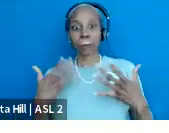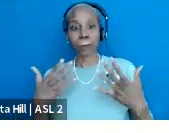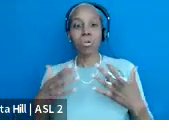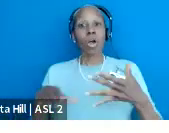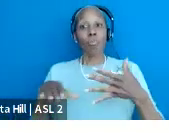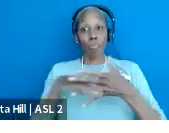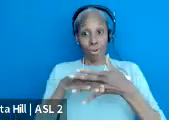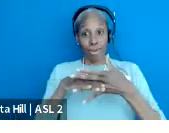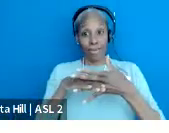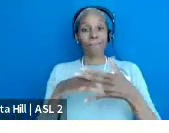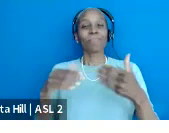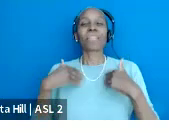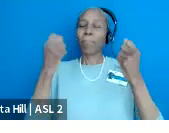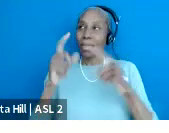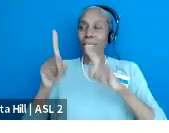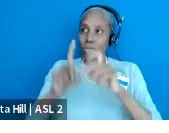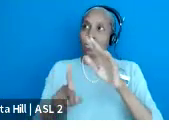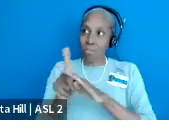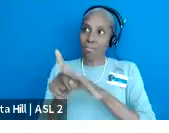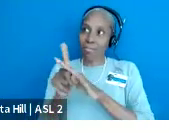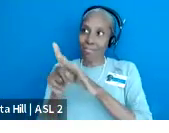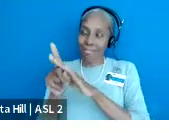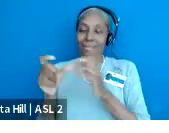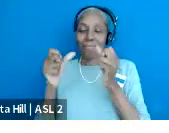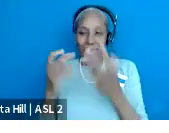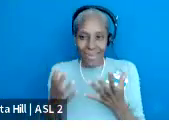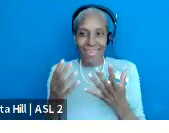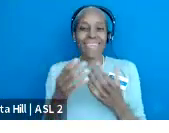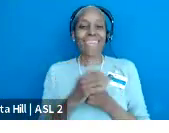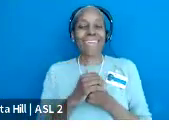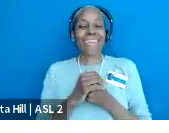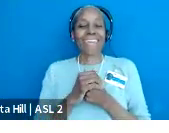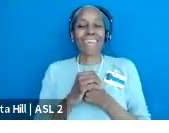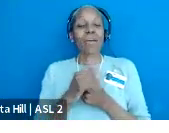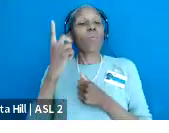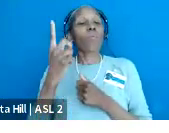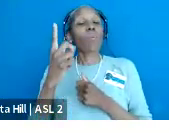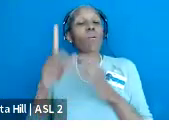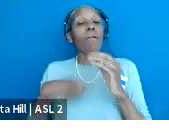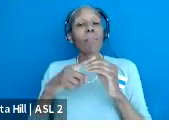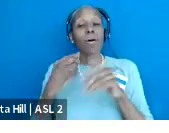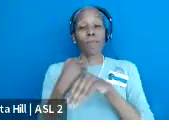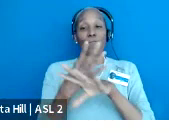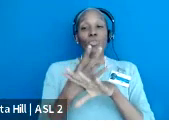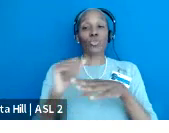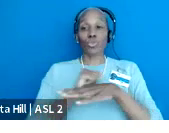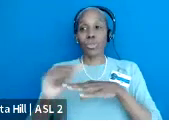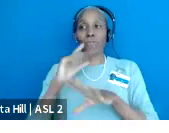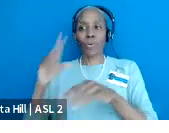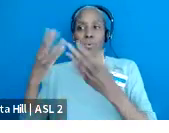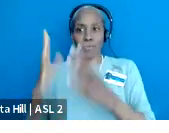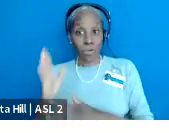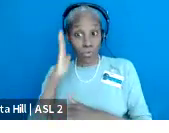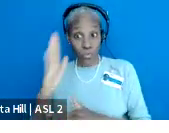break, but there are a lot of questions coming in, and One of them was about the virtual training for providers, if it